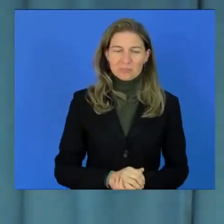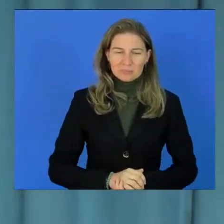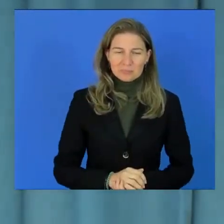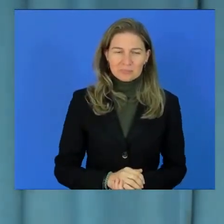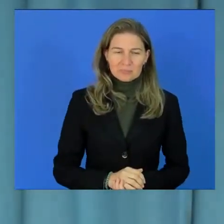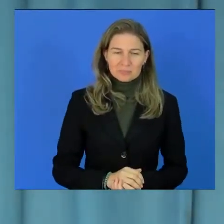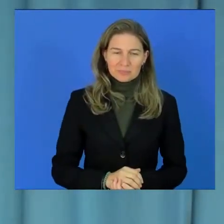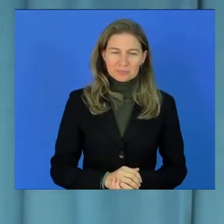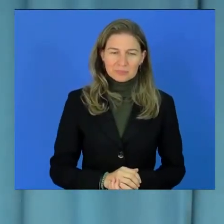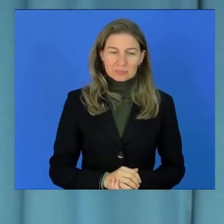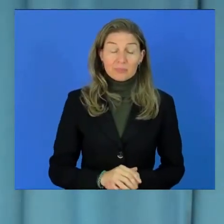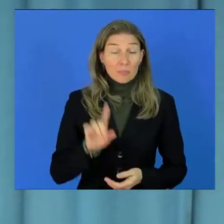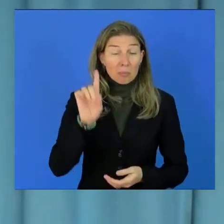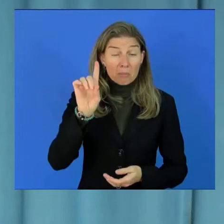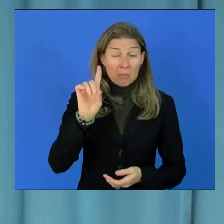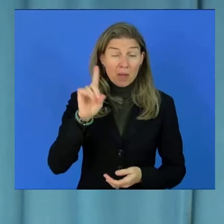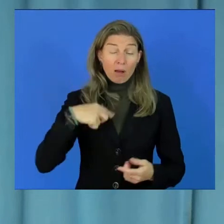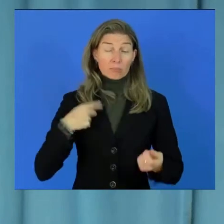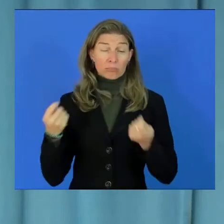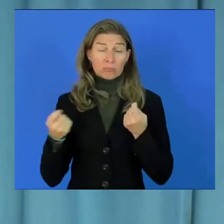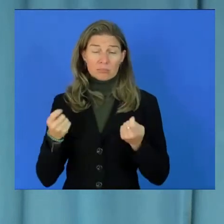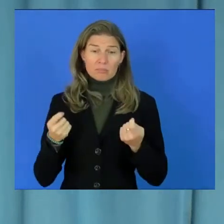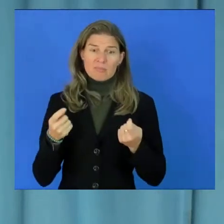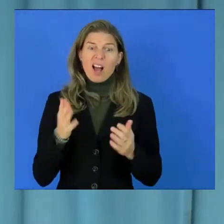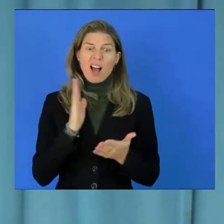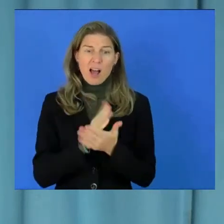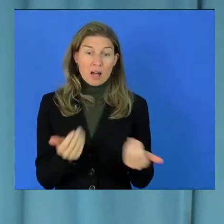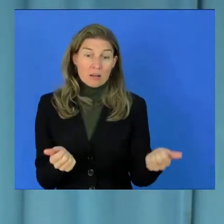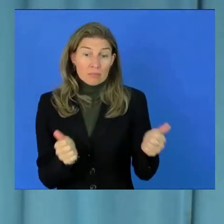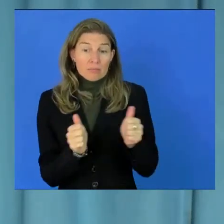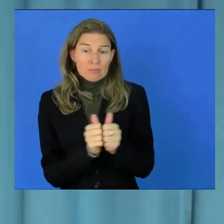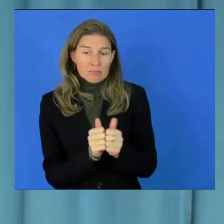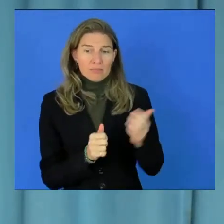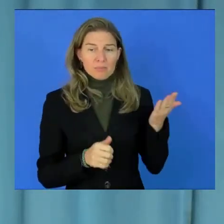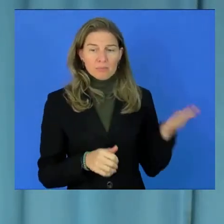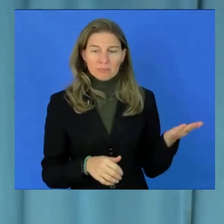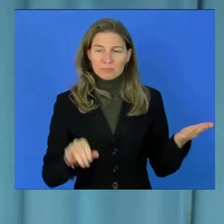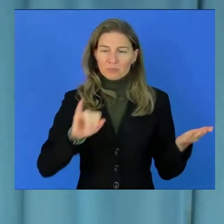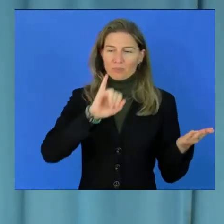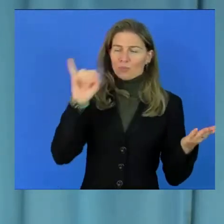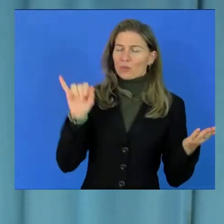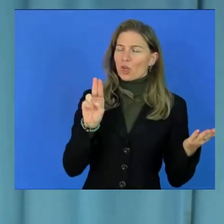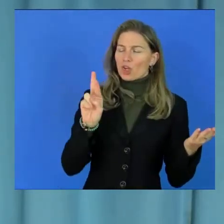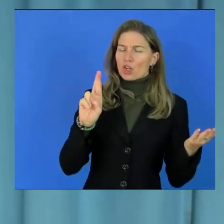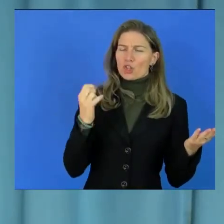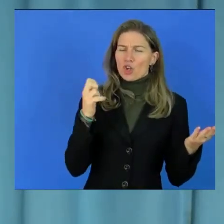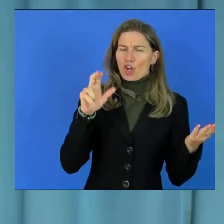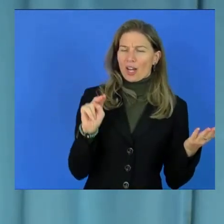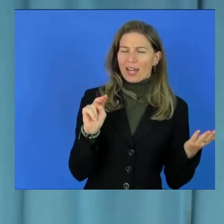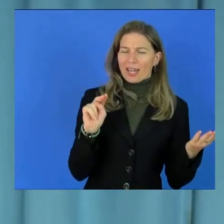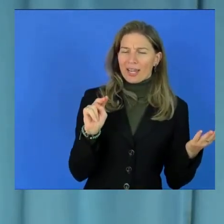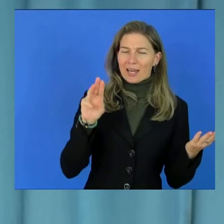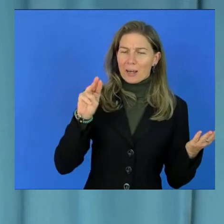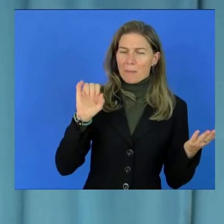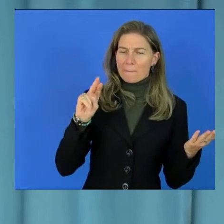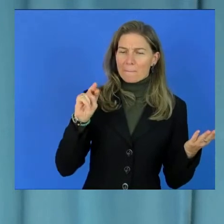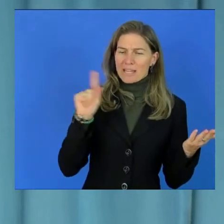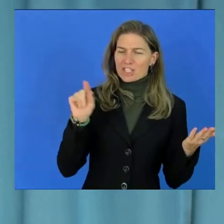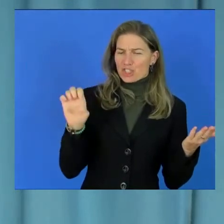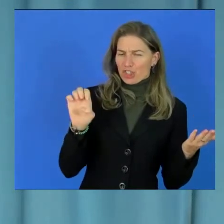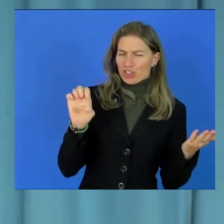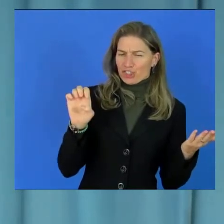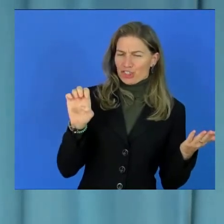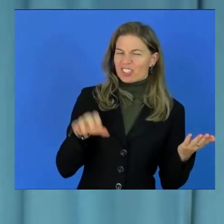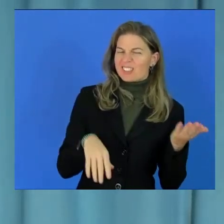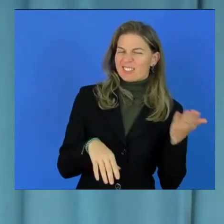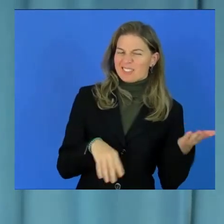by my chair, Jürgen Menze, and the panelists. I would like you to be tolerant of us. This is our first